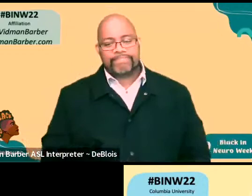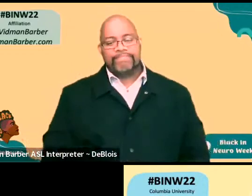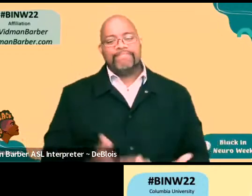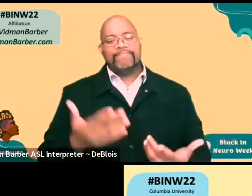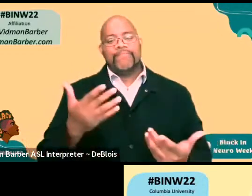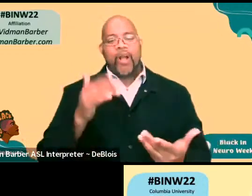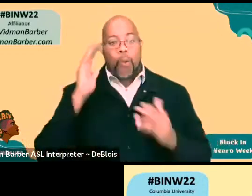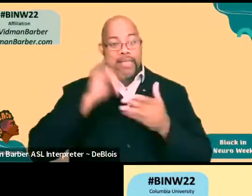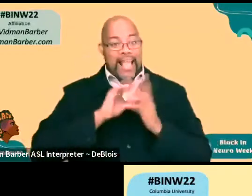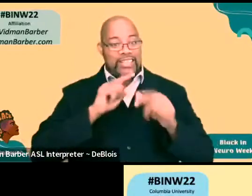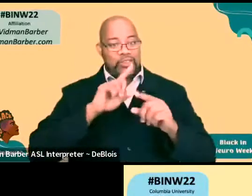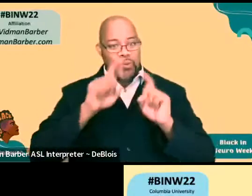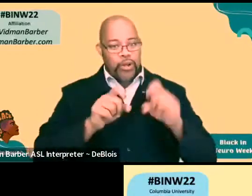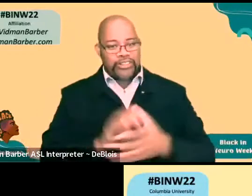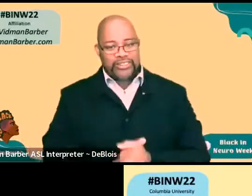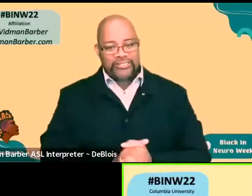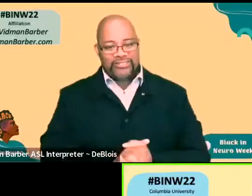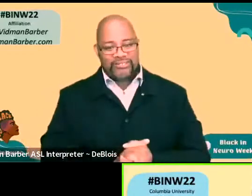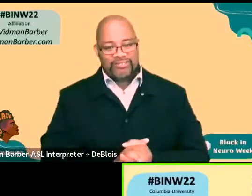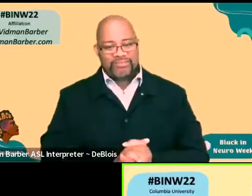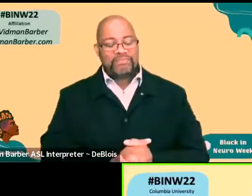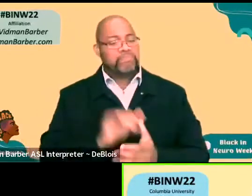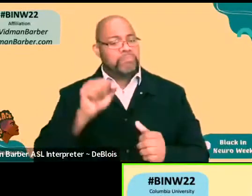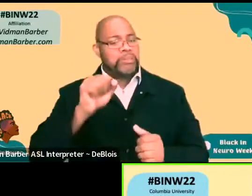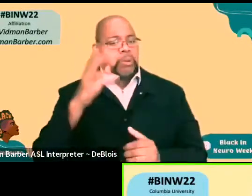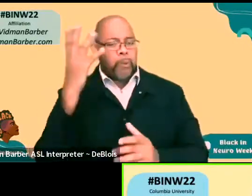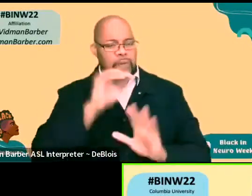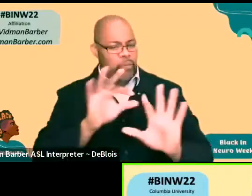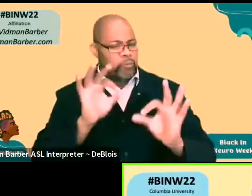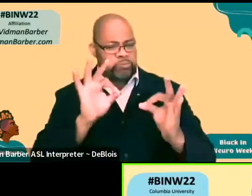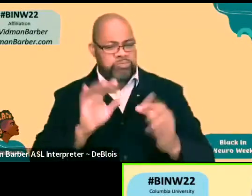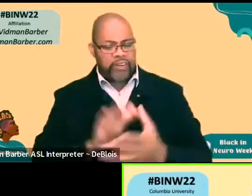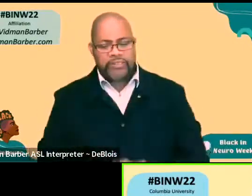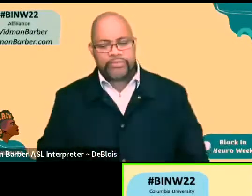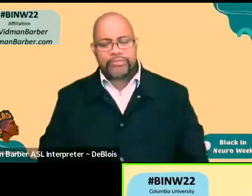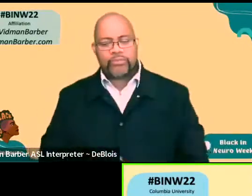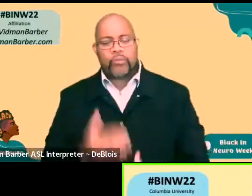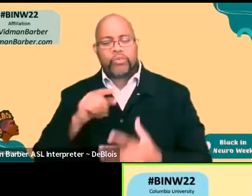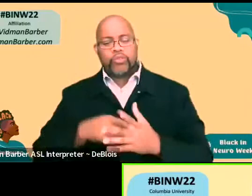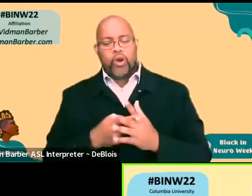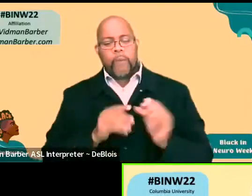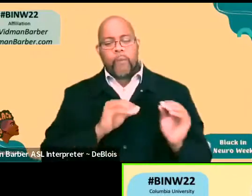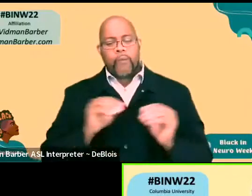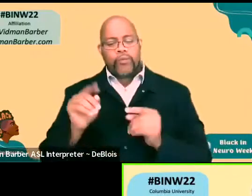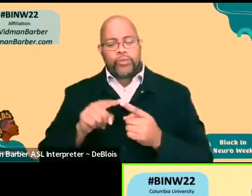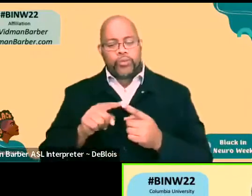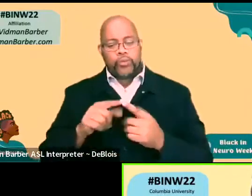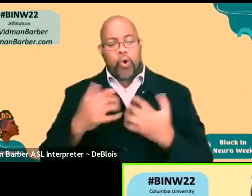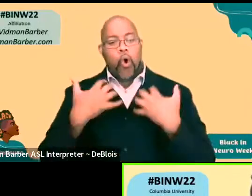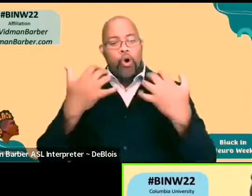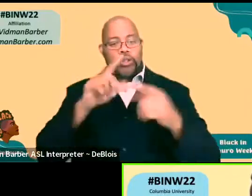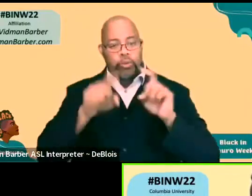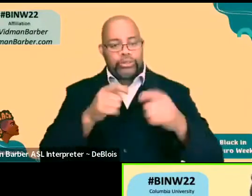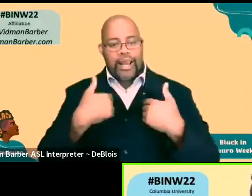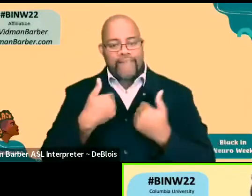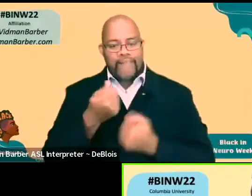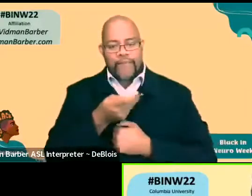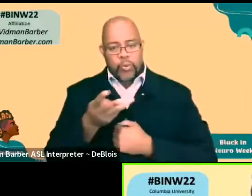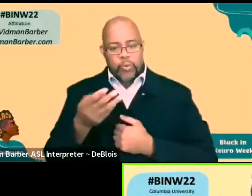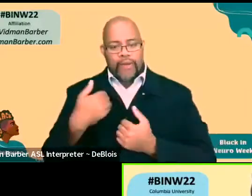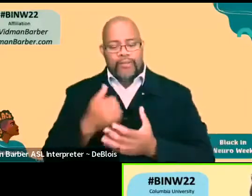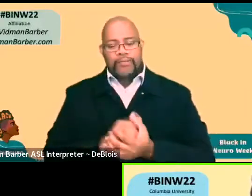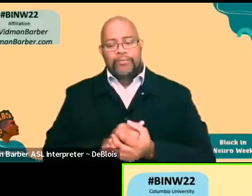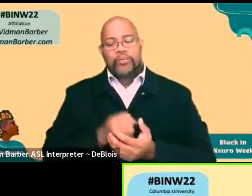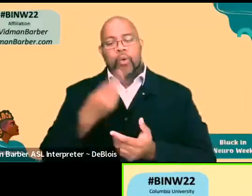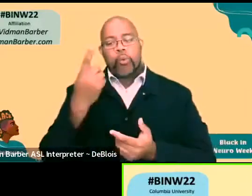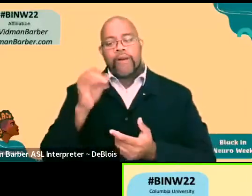that answered the question. No, it does beautifully. We're going to start moving towards audience questions. We already have a few.